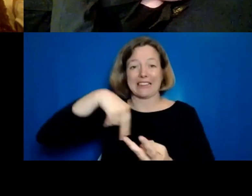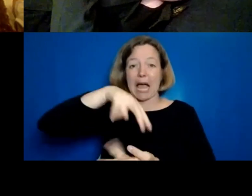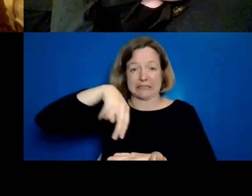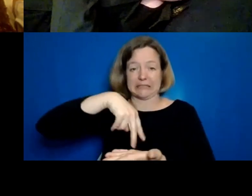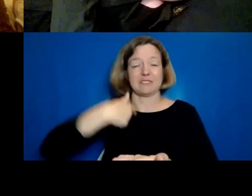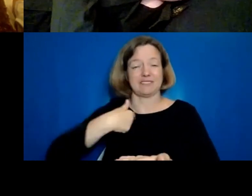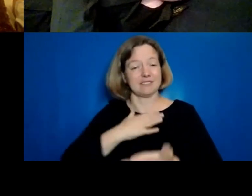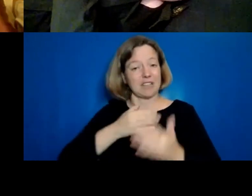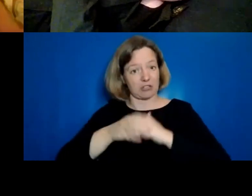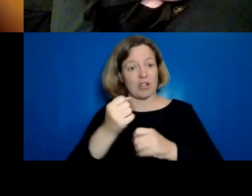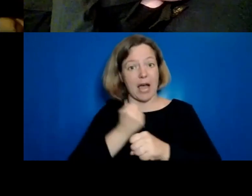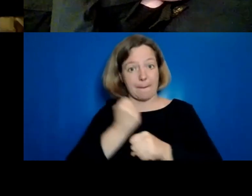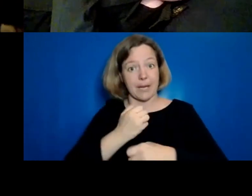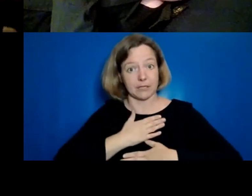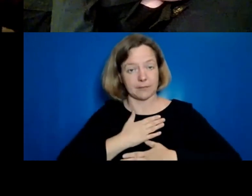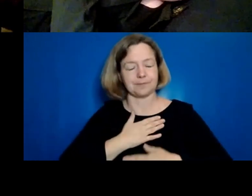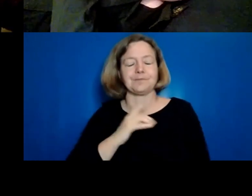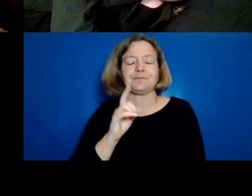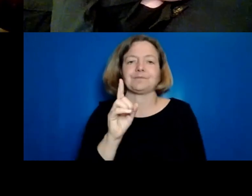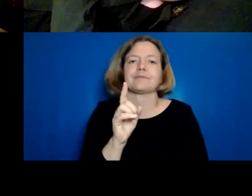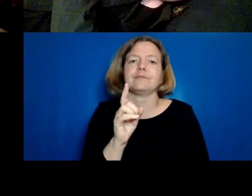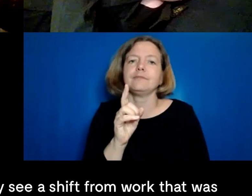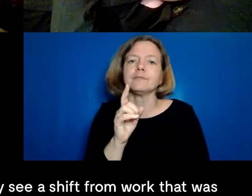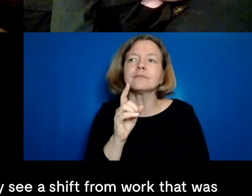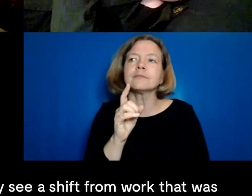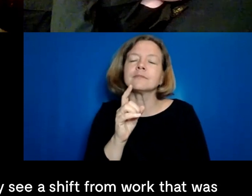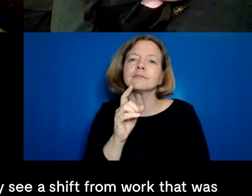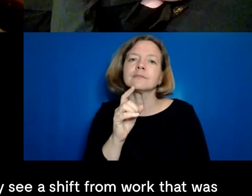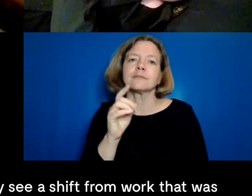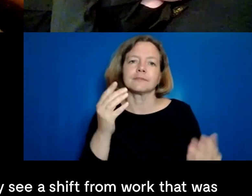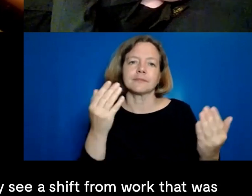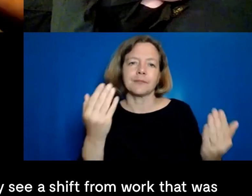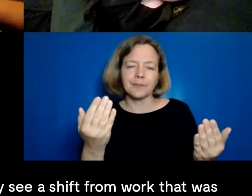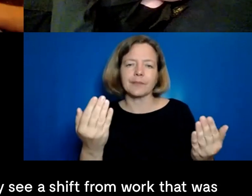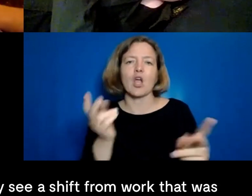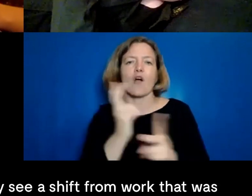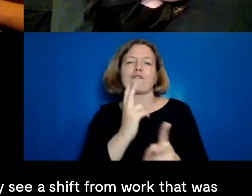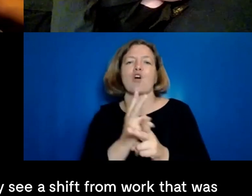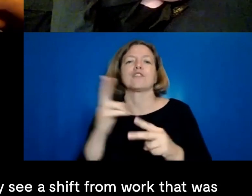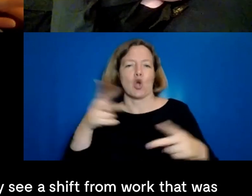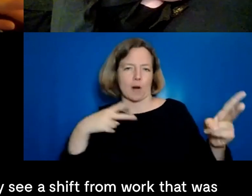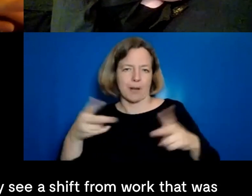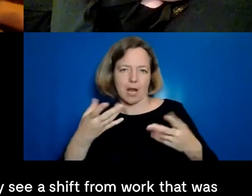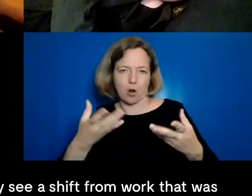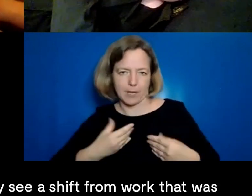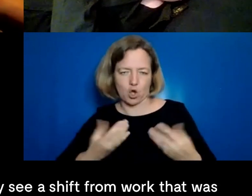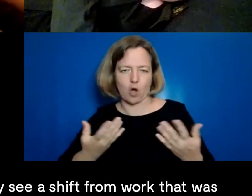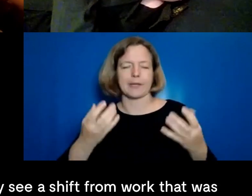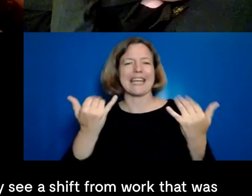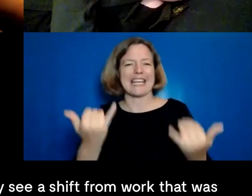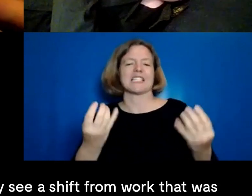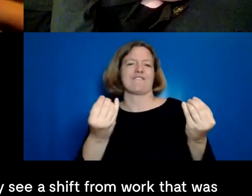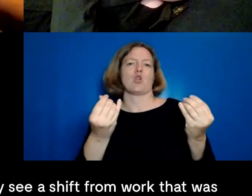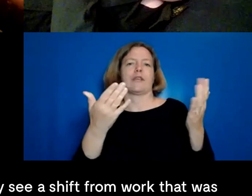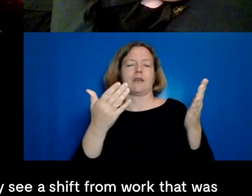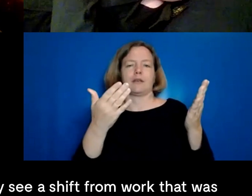of it's echoed from performance, but I'm starting to really see a shift from work